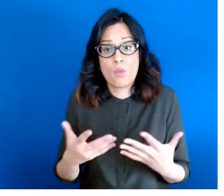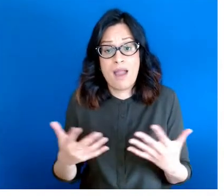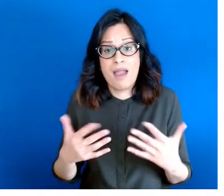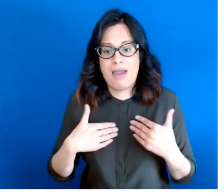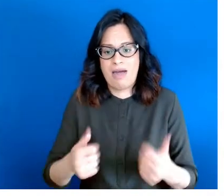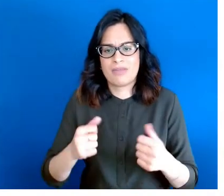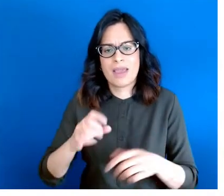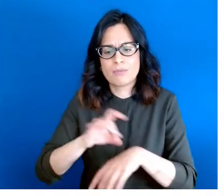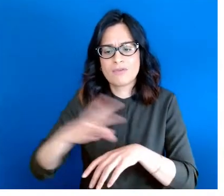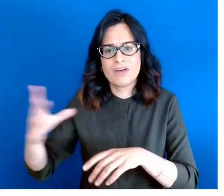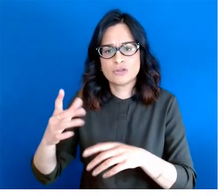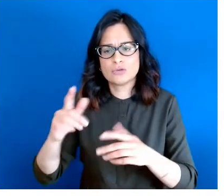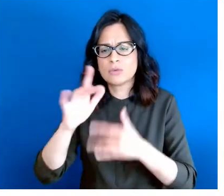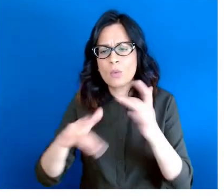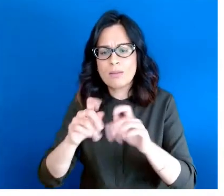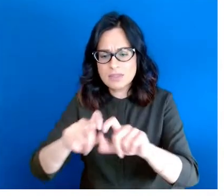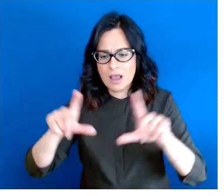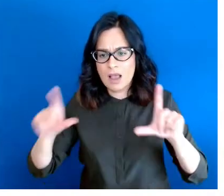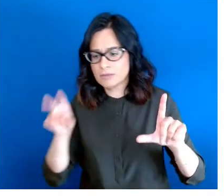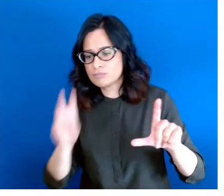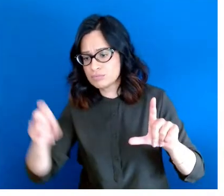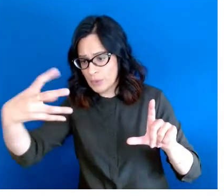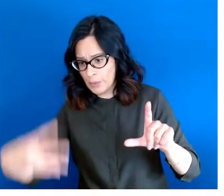UK website after the event.